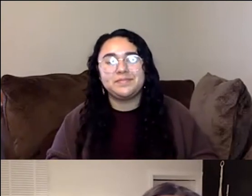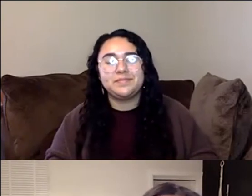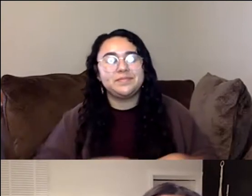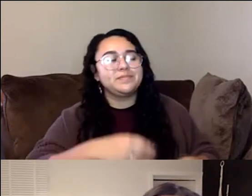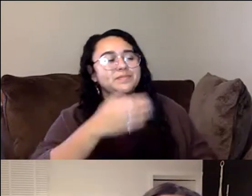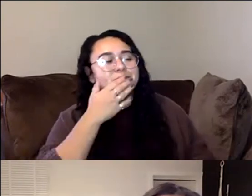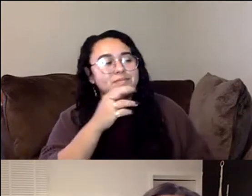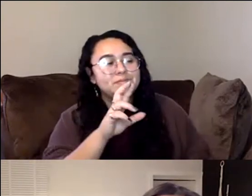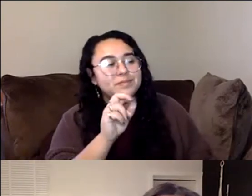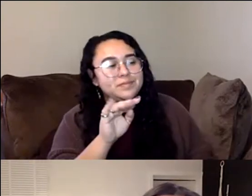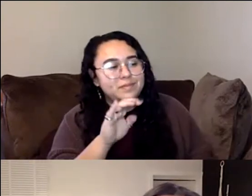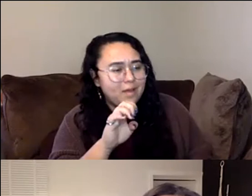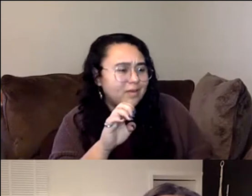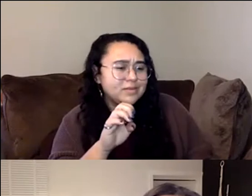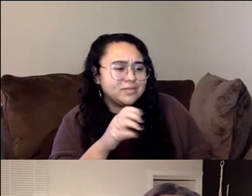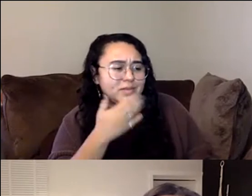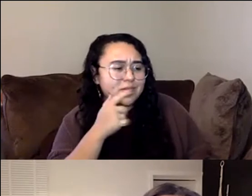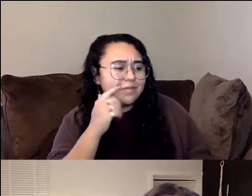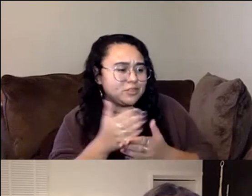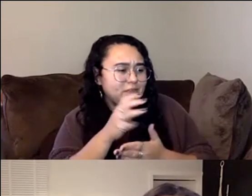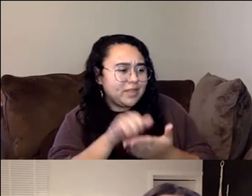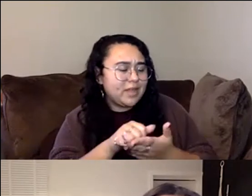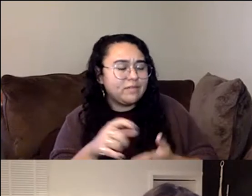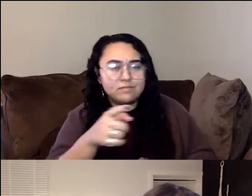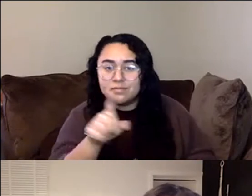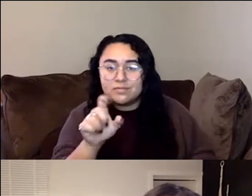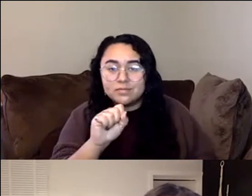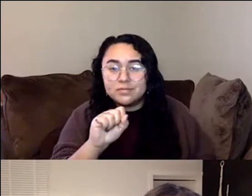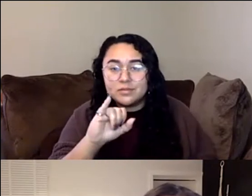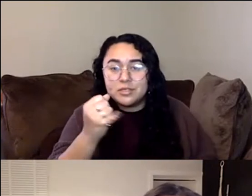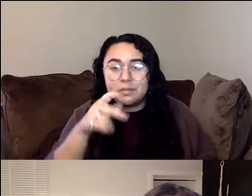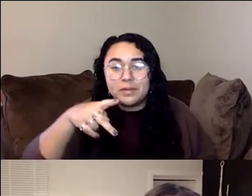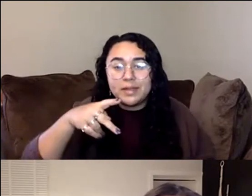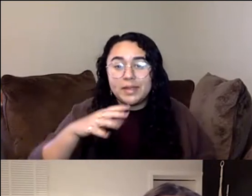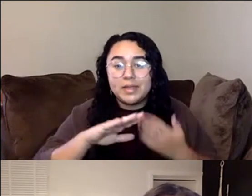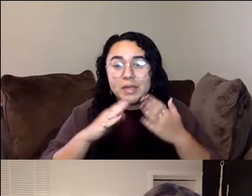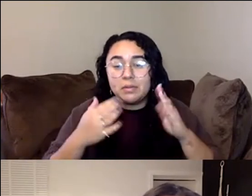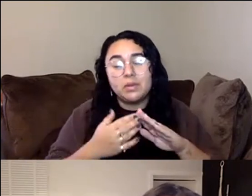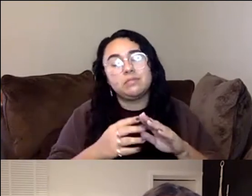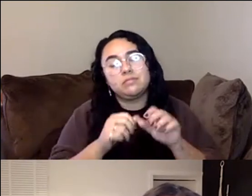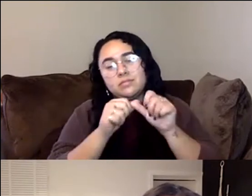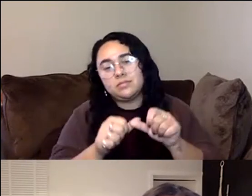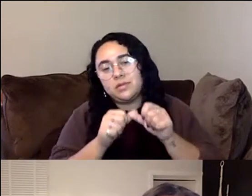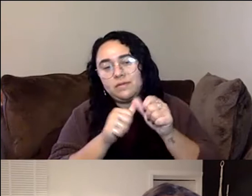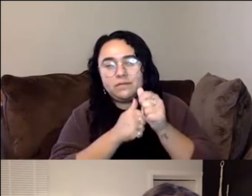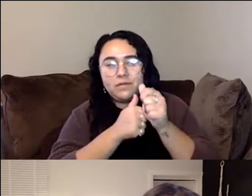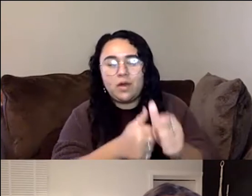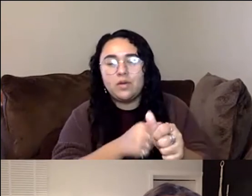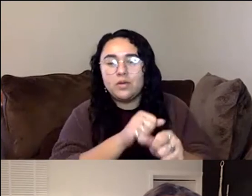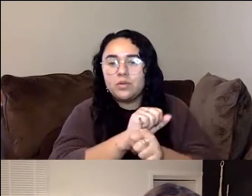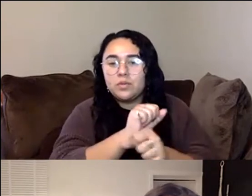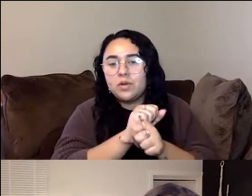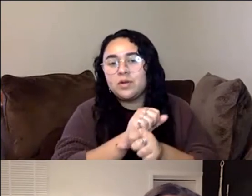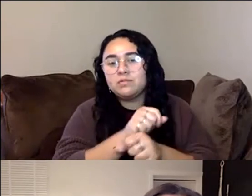that. Such good words. To our SJP community, we hope that you continue to follow the work of the initiative, the work of the